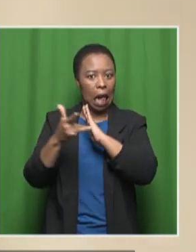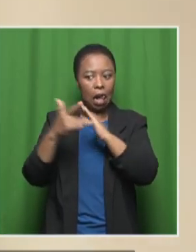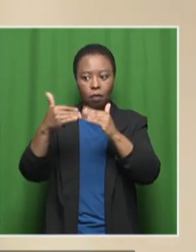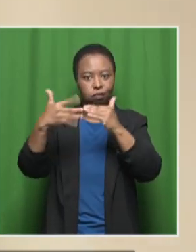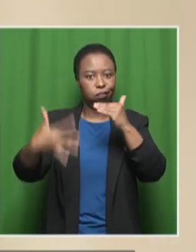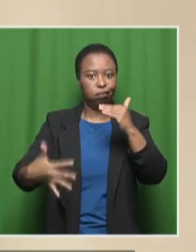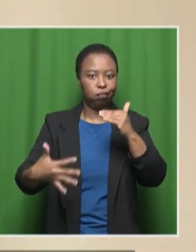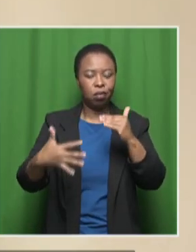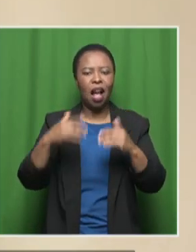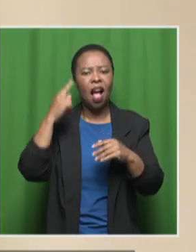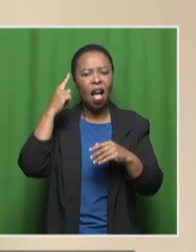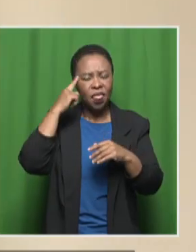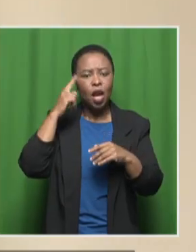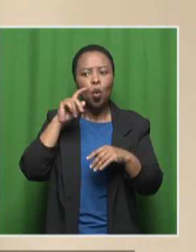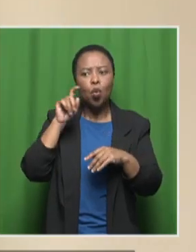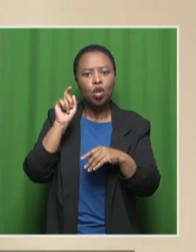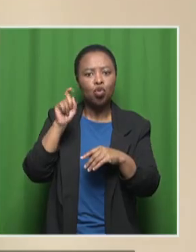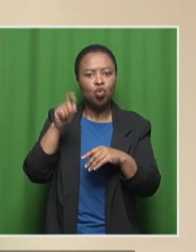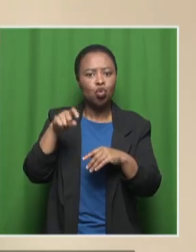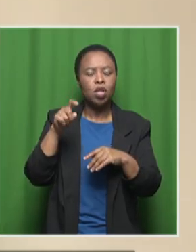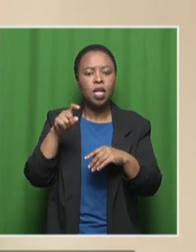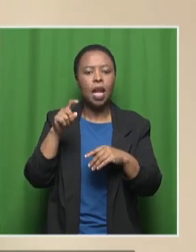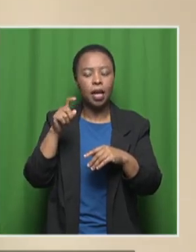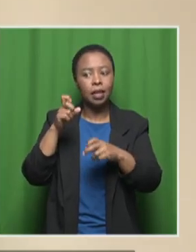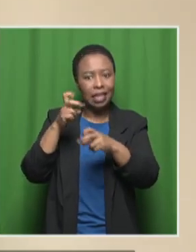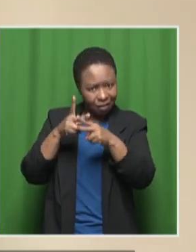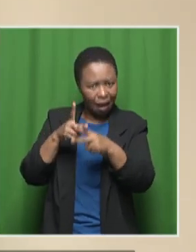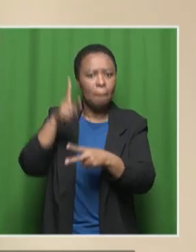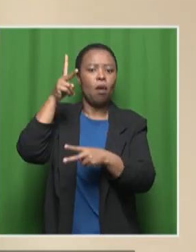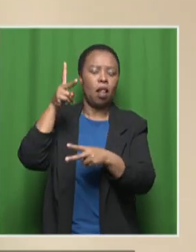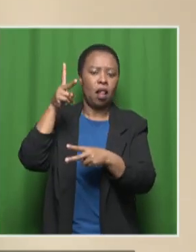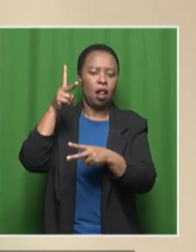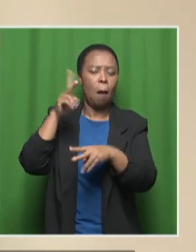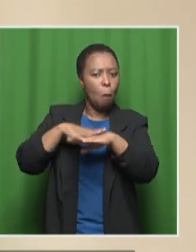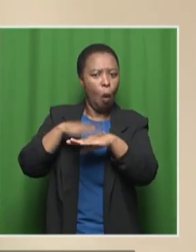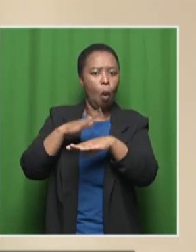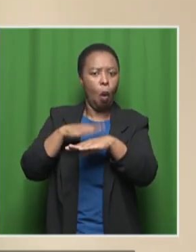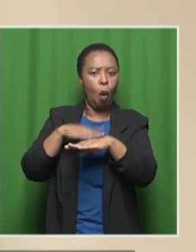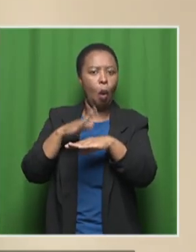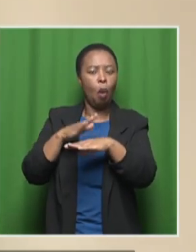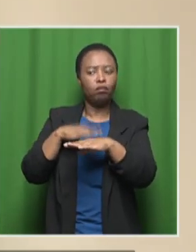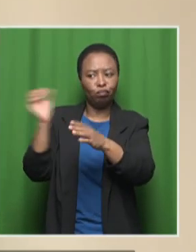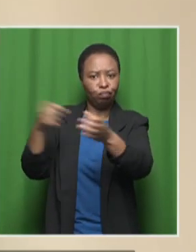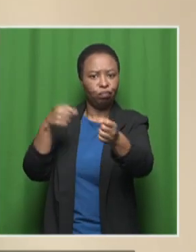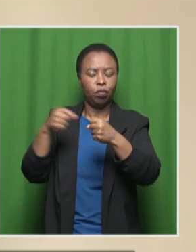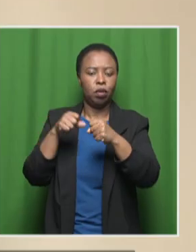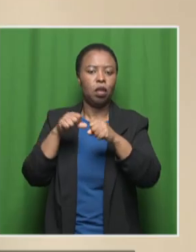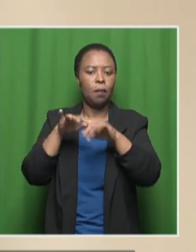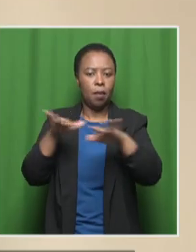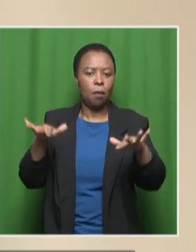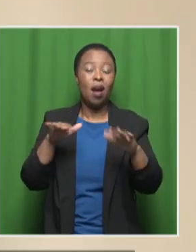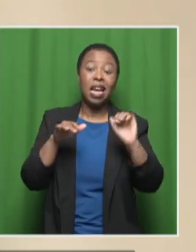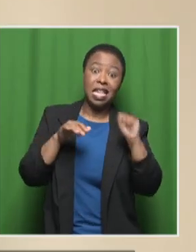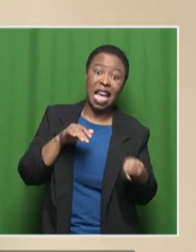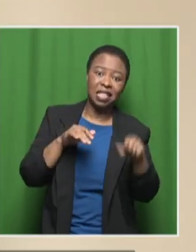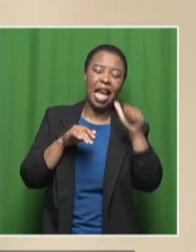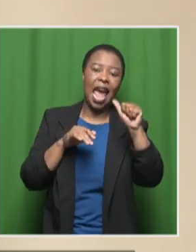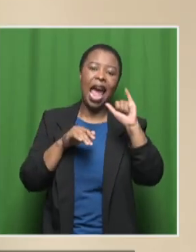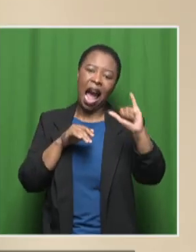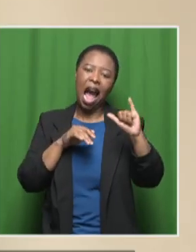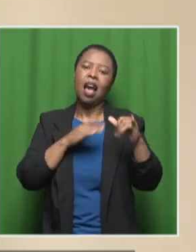be doubling down on being human. There's going to be so many different tasks that AI can perform,